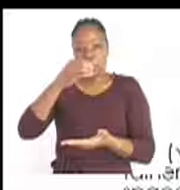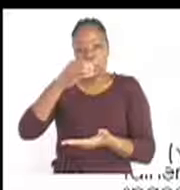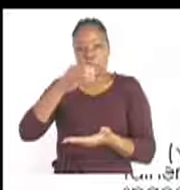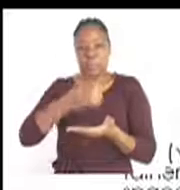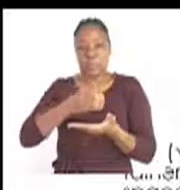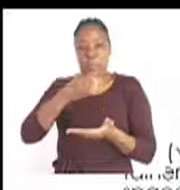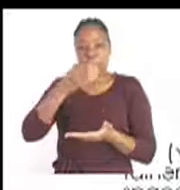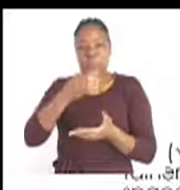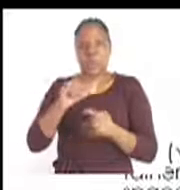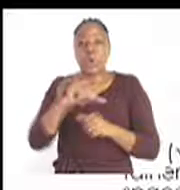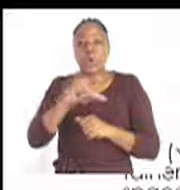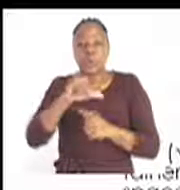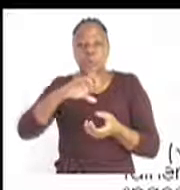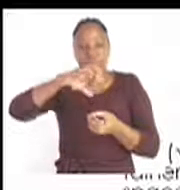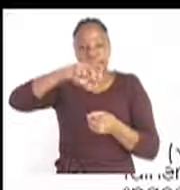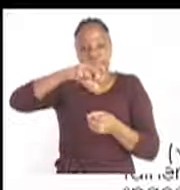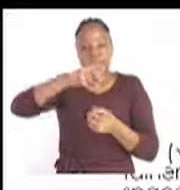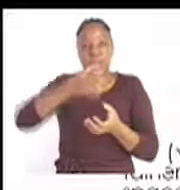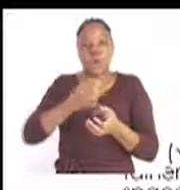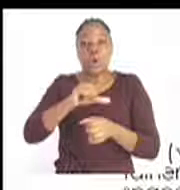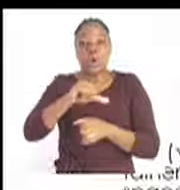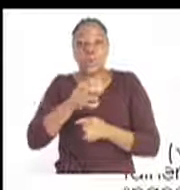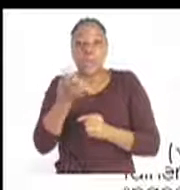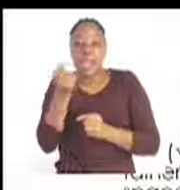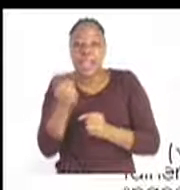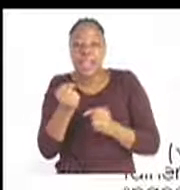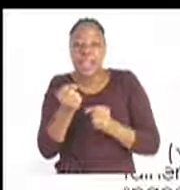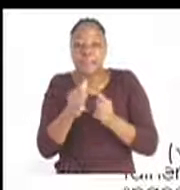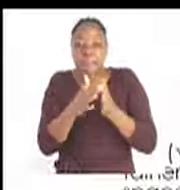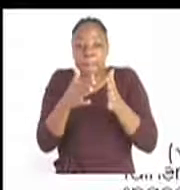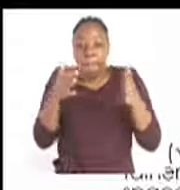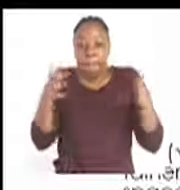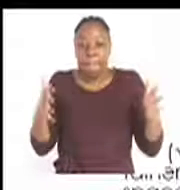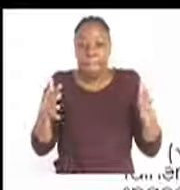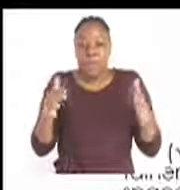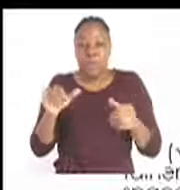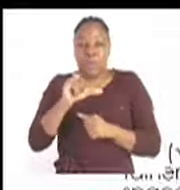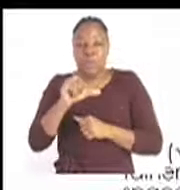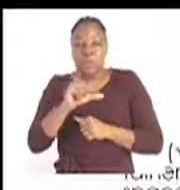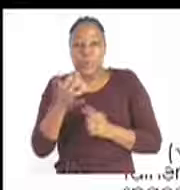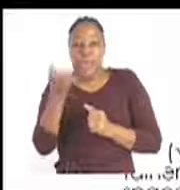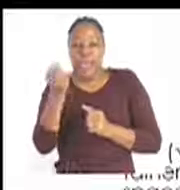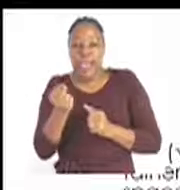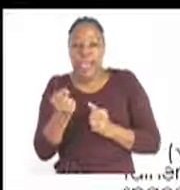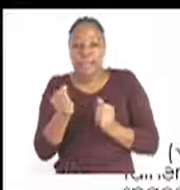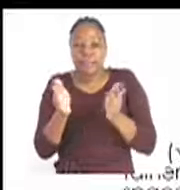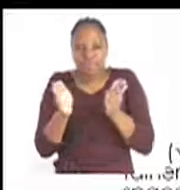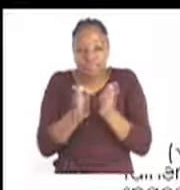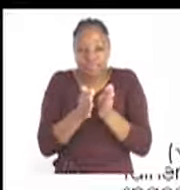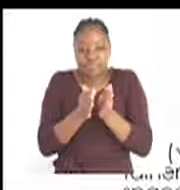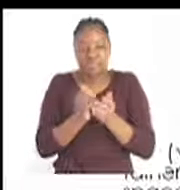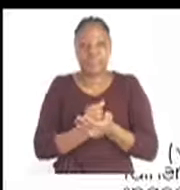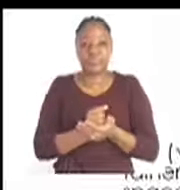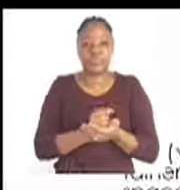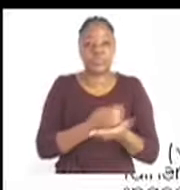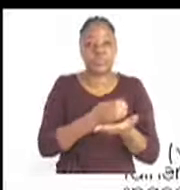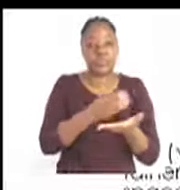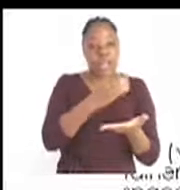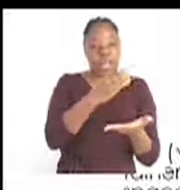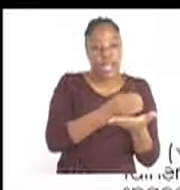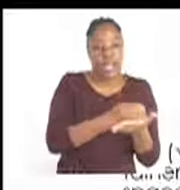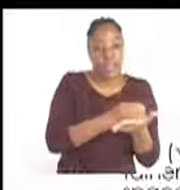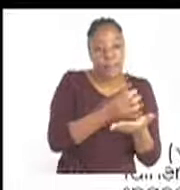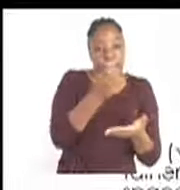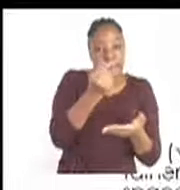more or which one has less. Let's take a look at the sentence. It says, the mug has